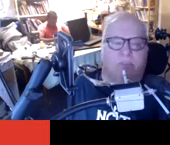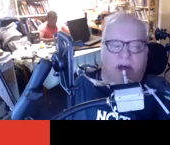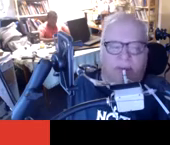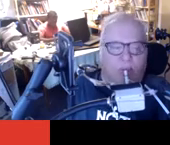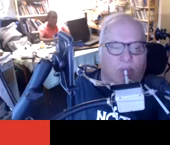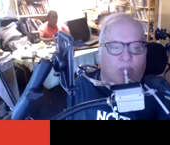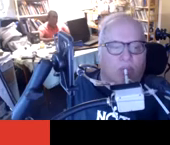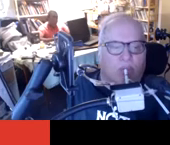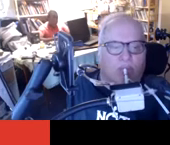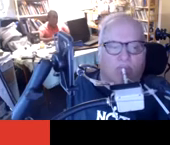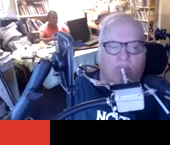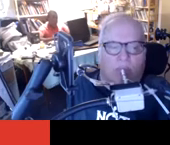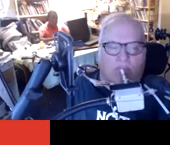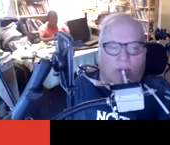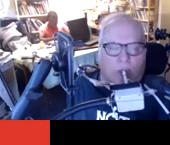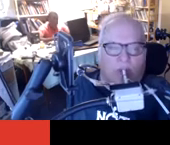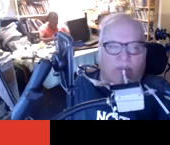anything but.